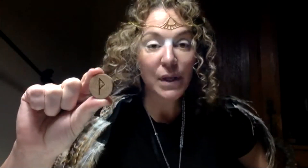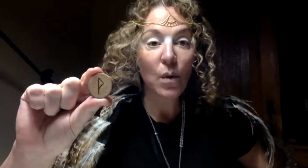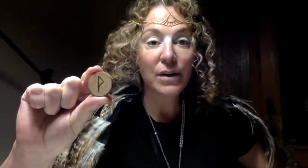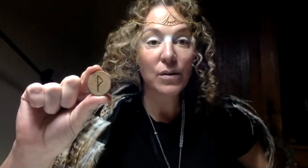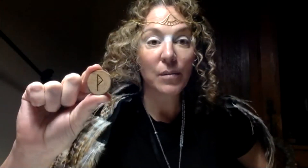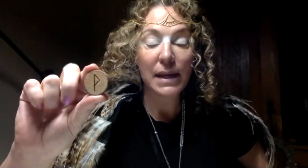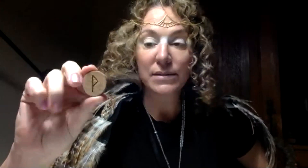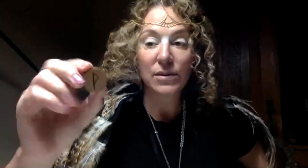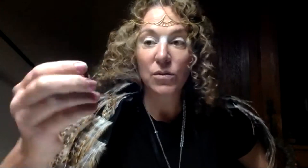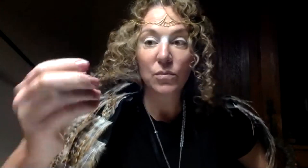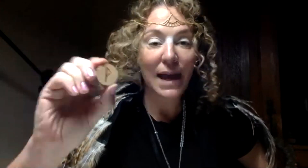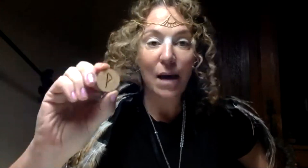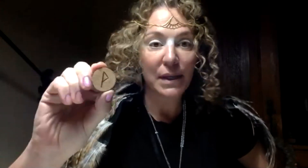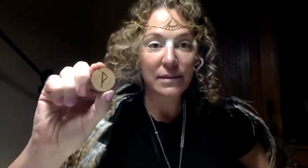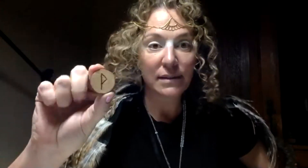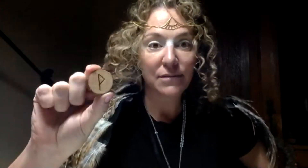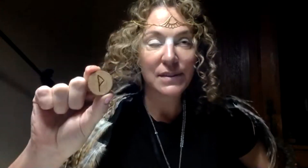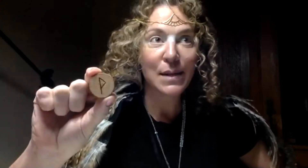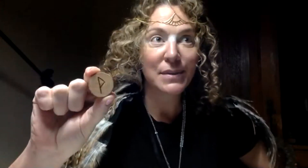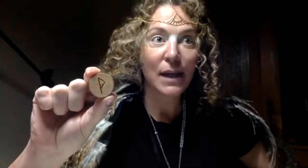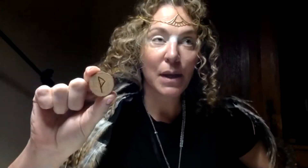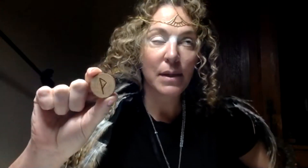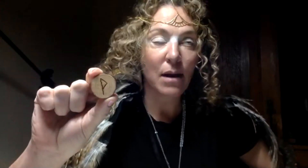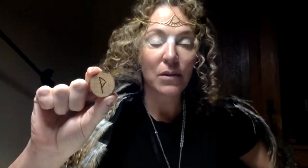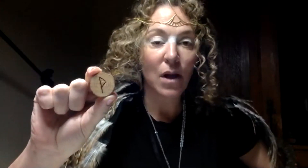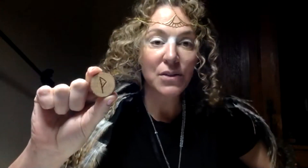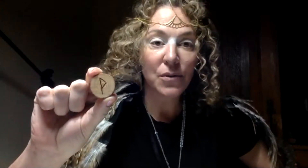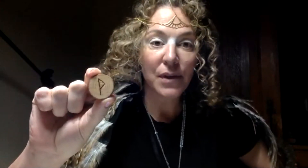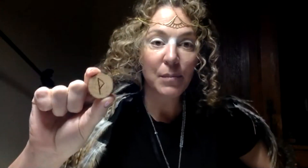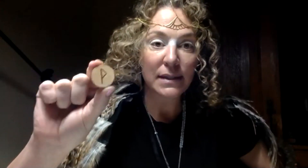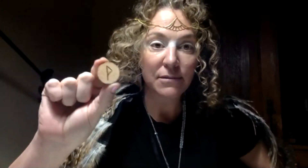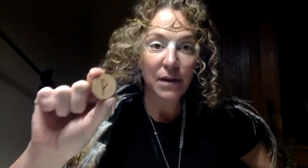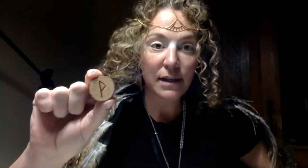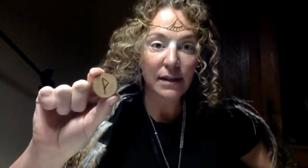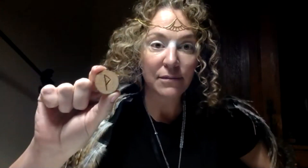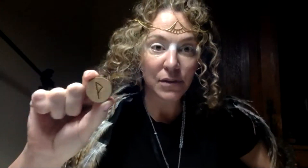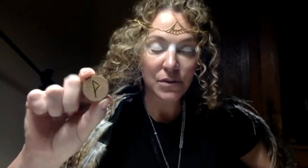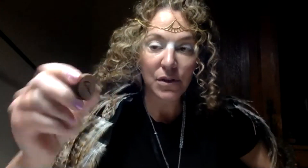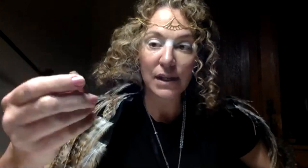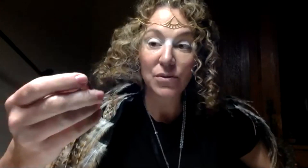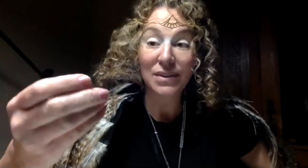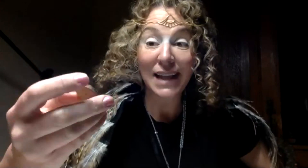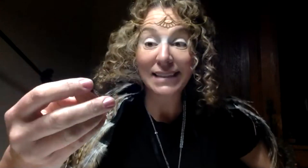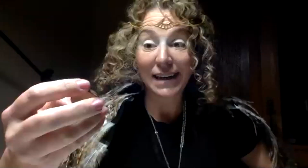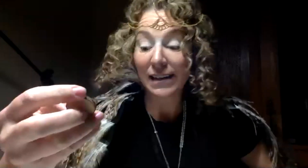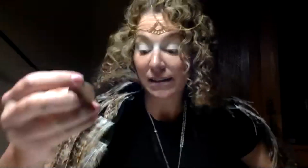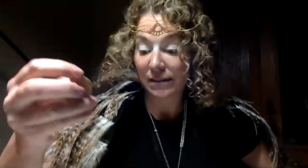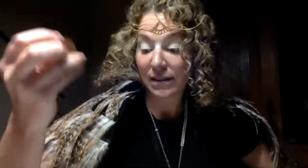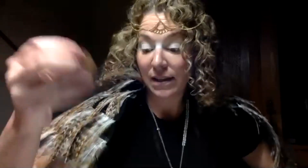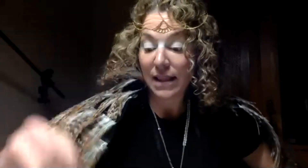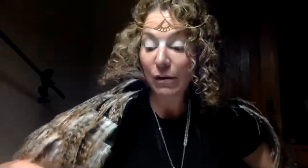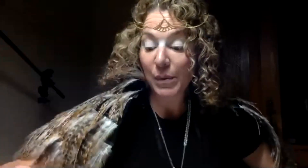do what you want to do that makes you the happiest. It seems like maybe not the logical thing, but it's fun, it feels good, and you just like that